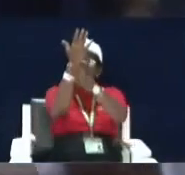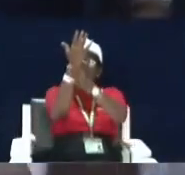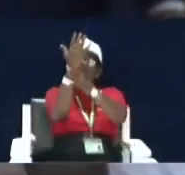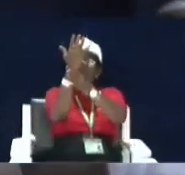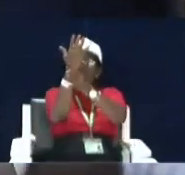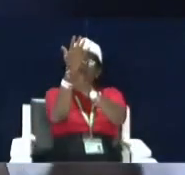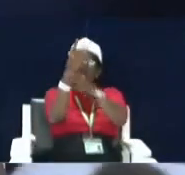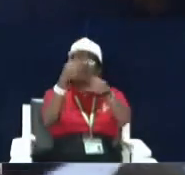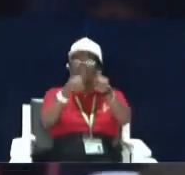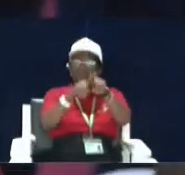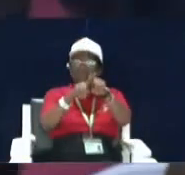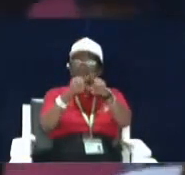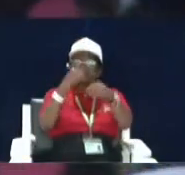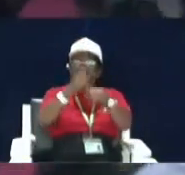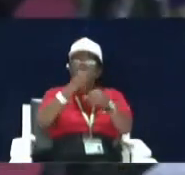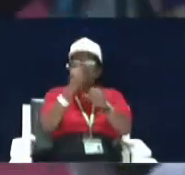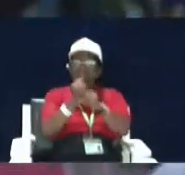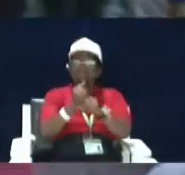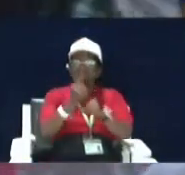So make the prayer